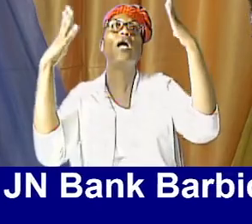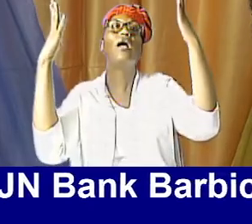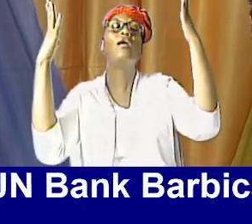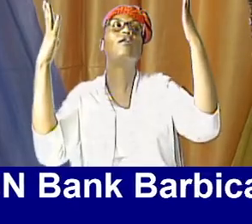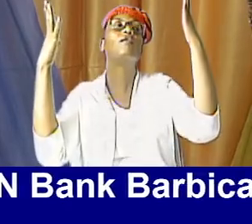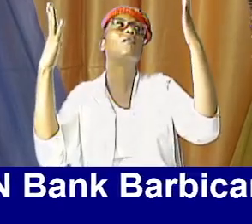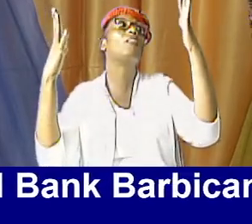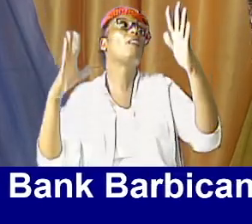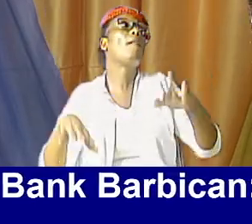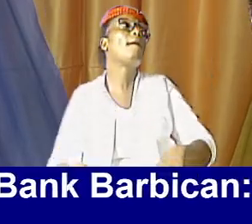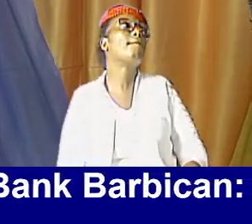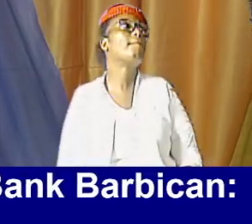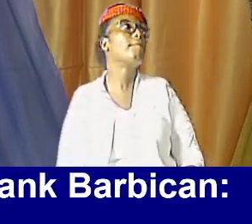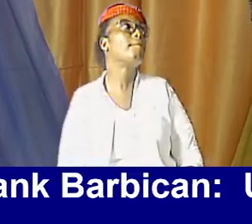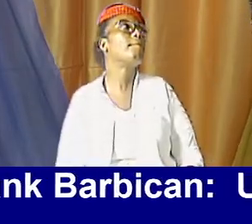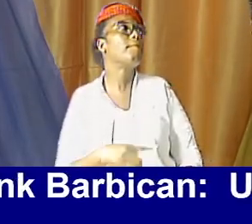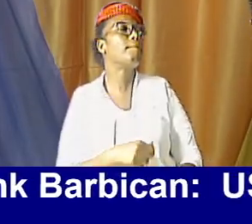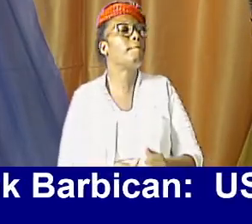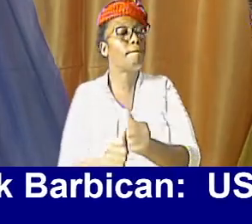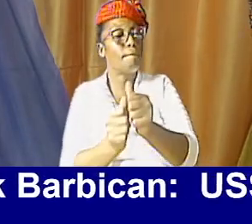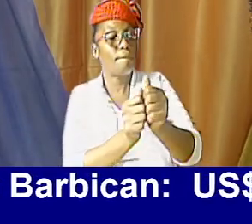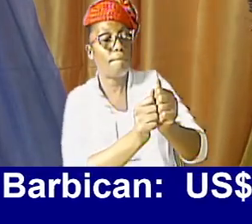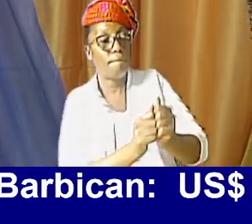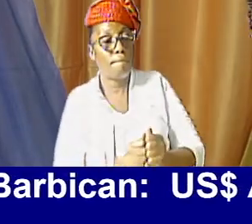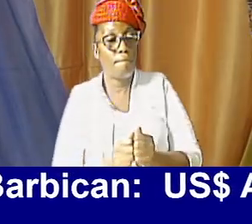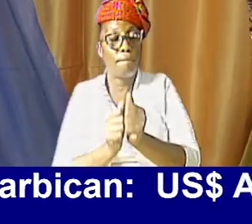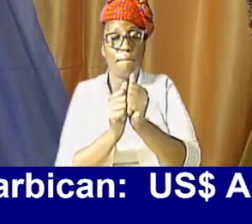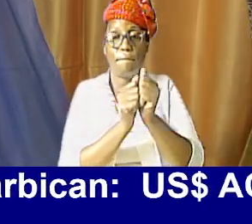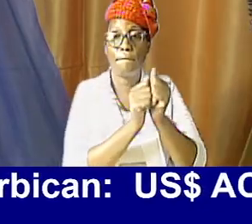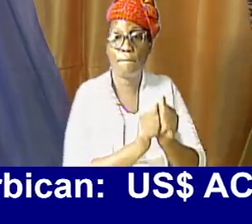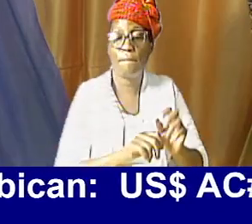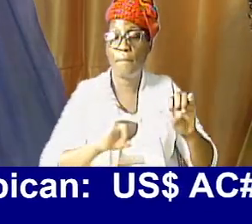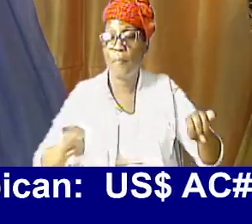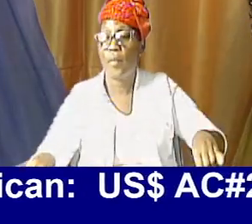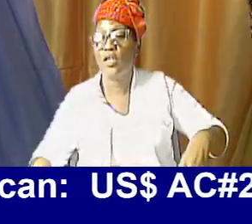time? Praise the Lord. We are together again.